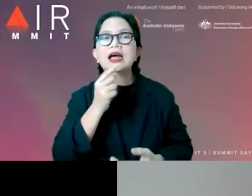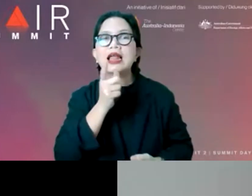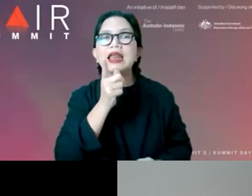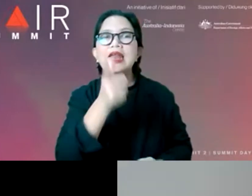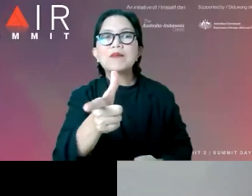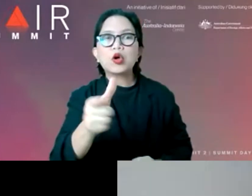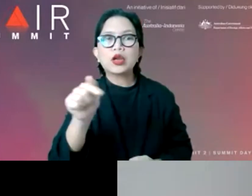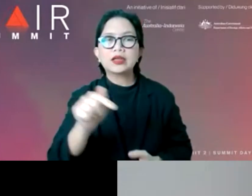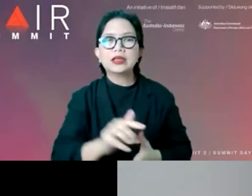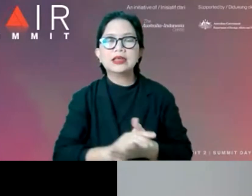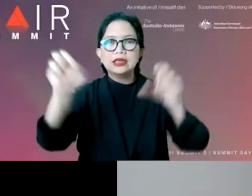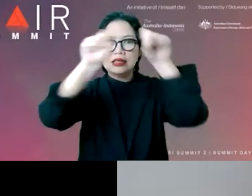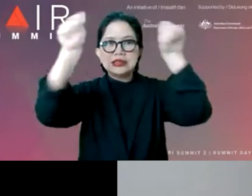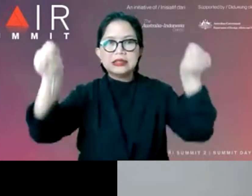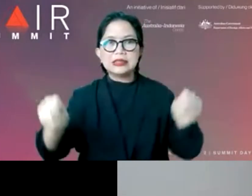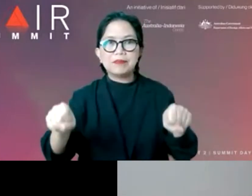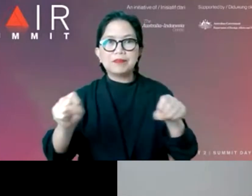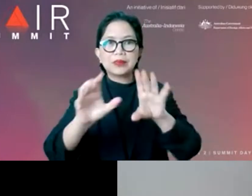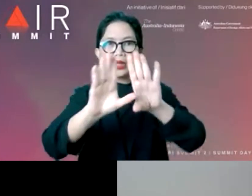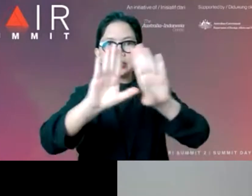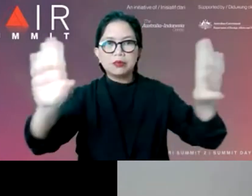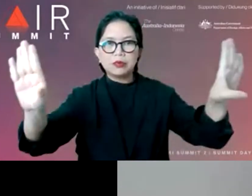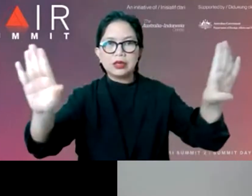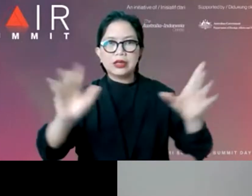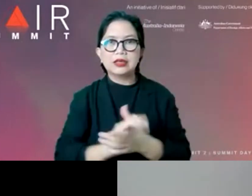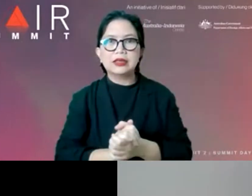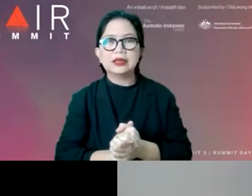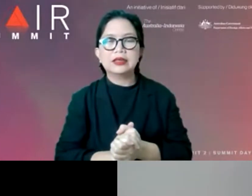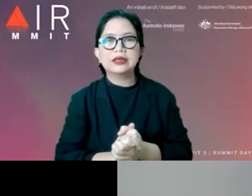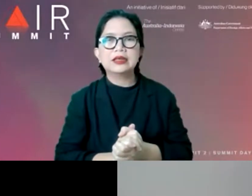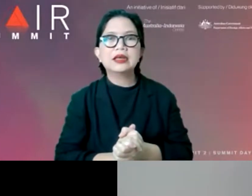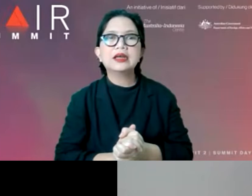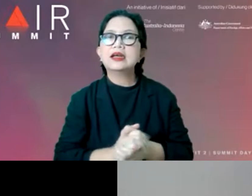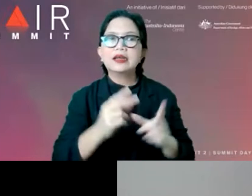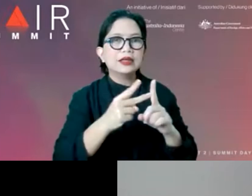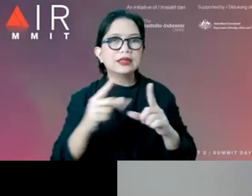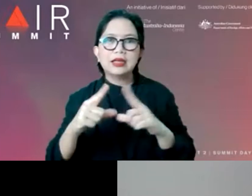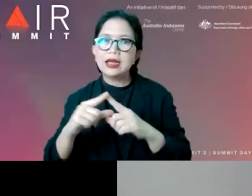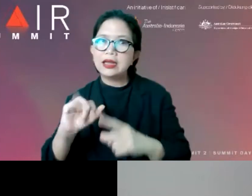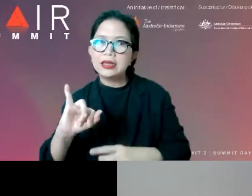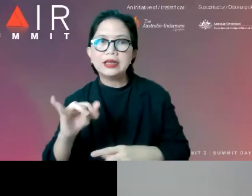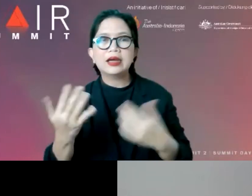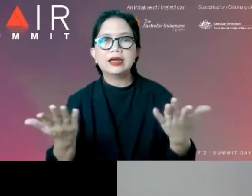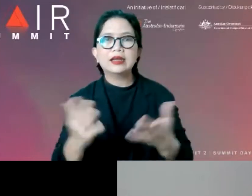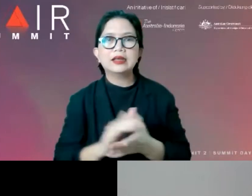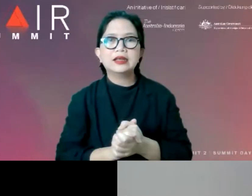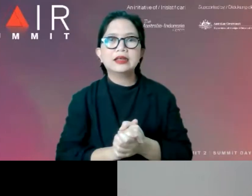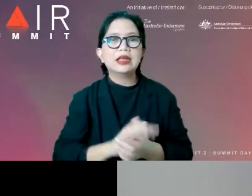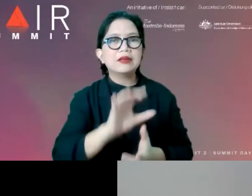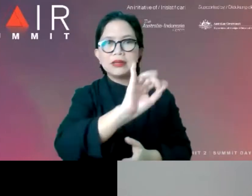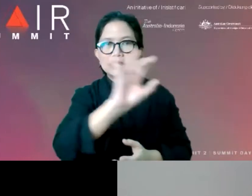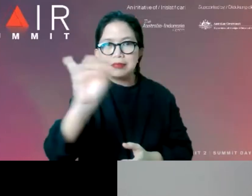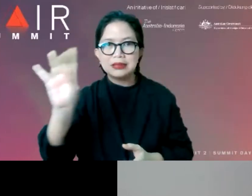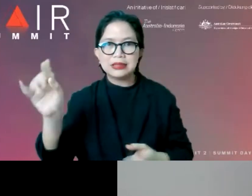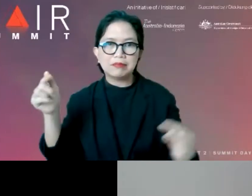and then you have to think about all the bits that plug into that. What perhaps one or two examples of